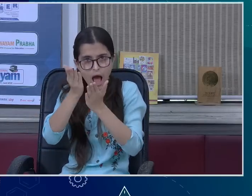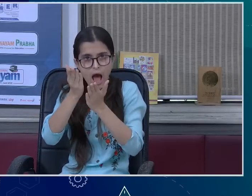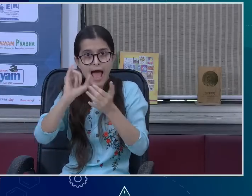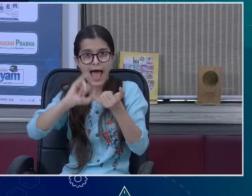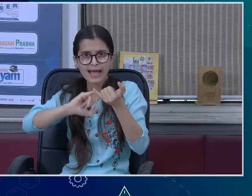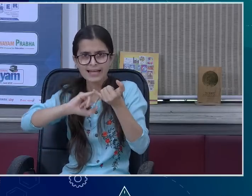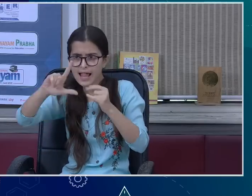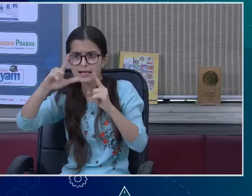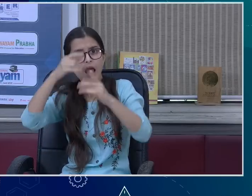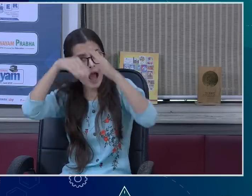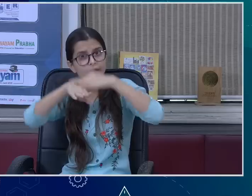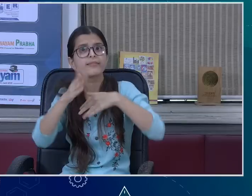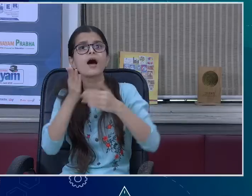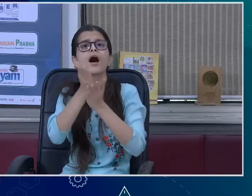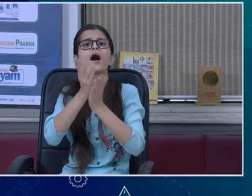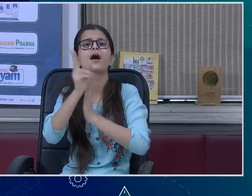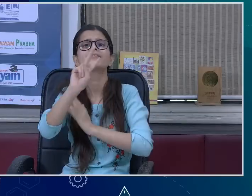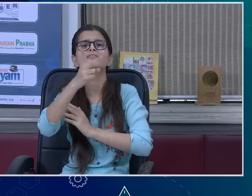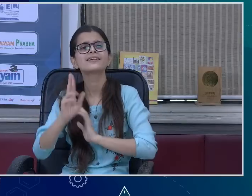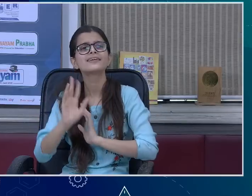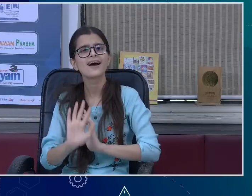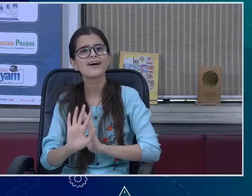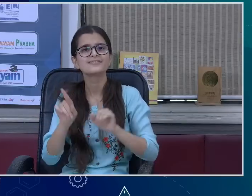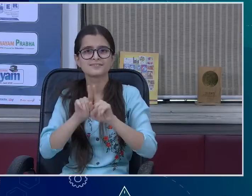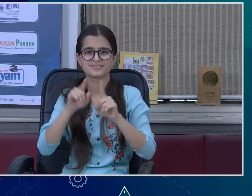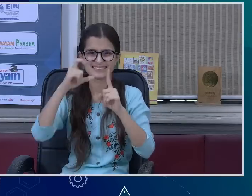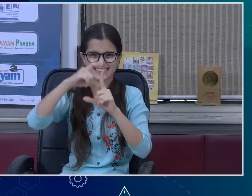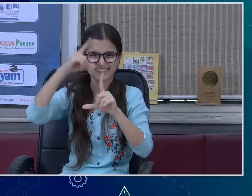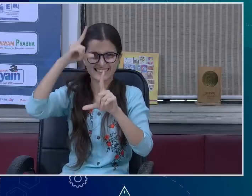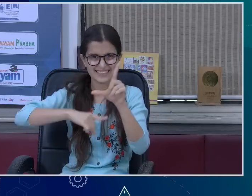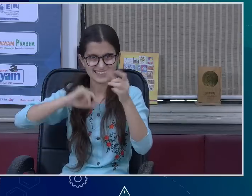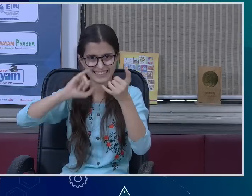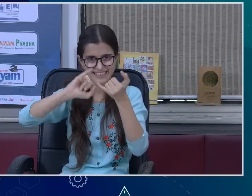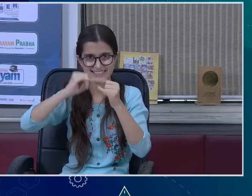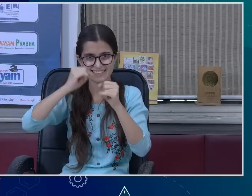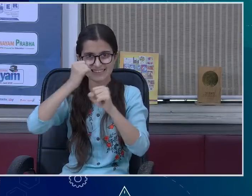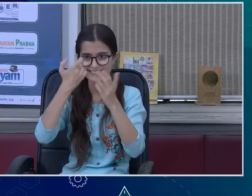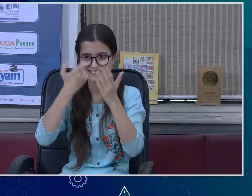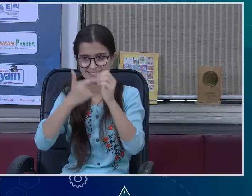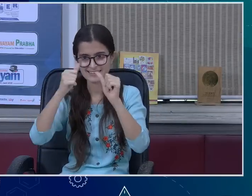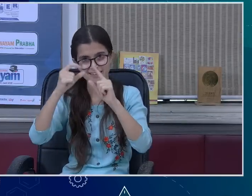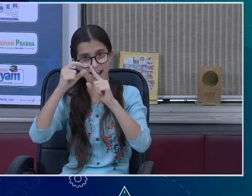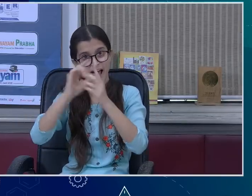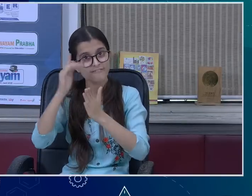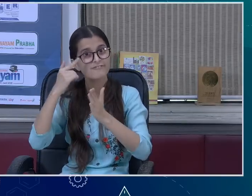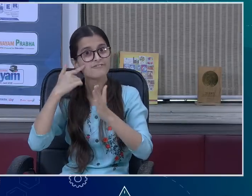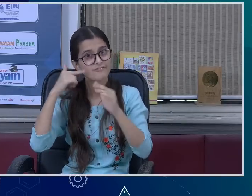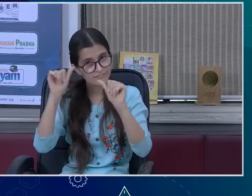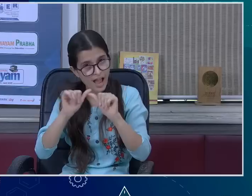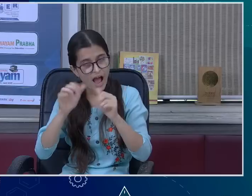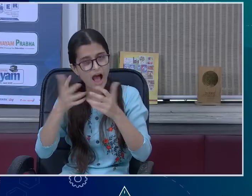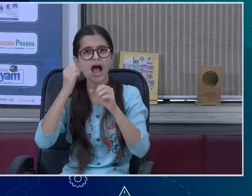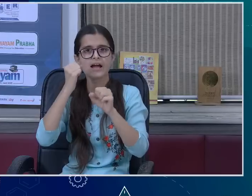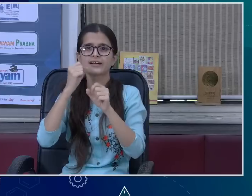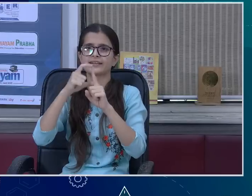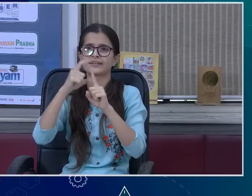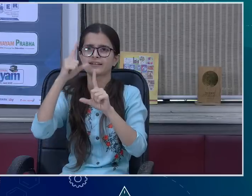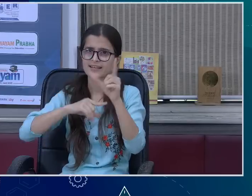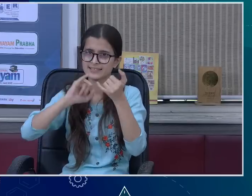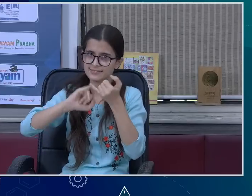So coming to that, how we can identify, and that we can identify that is based on certain early